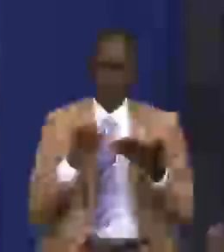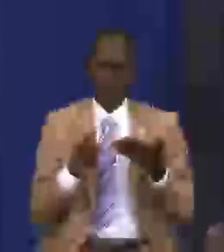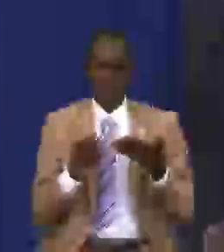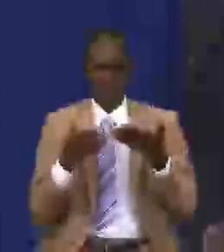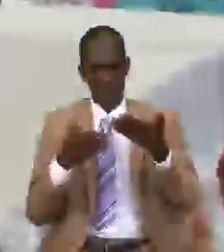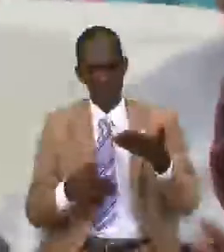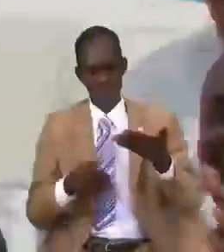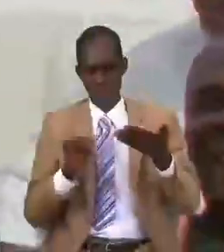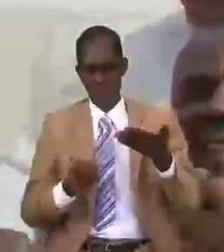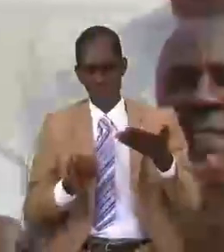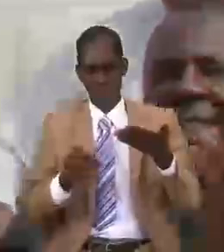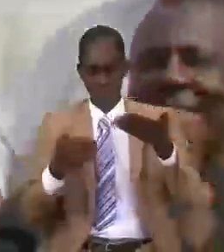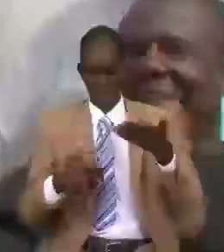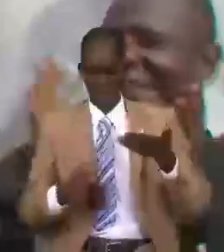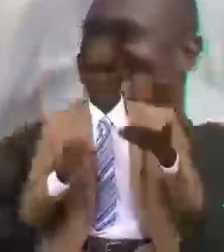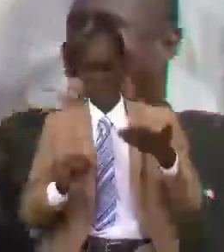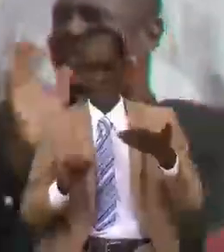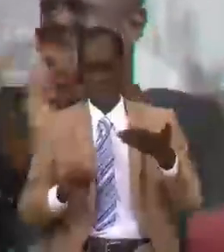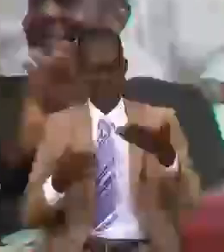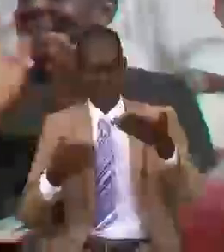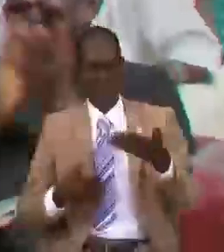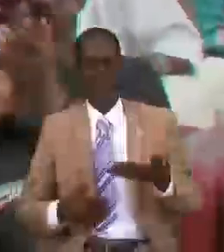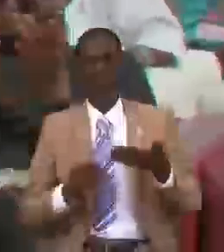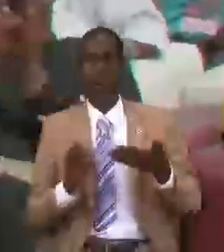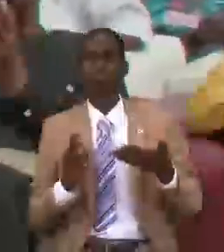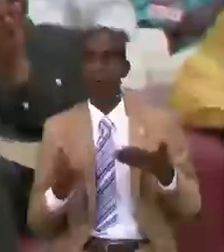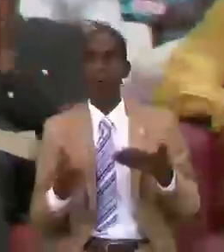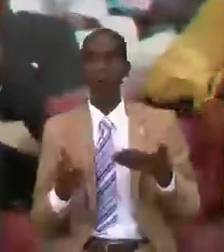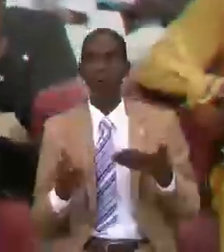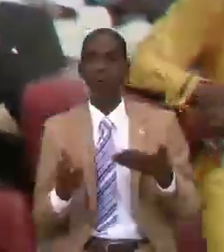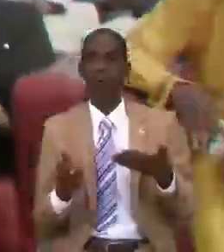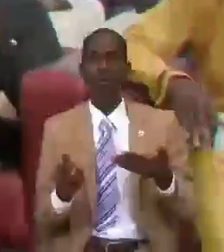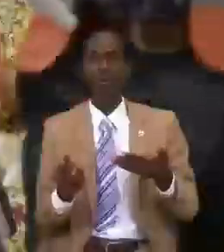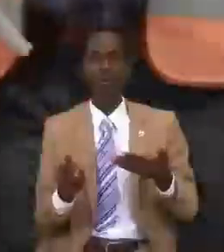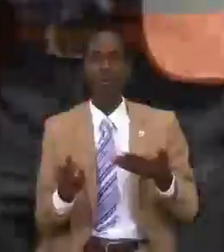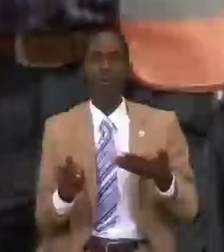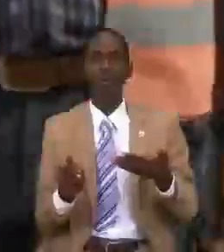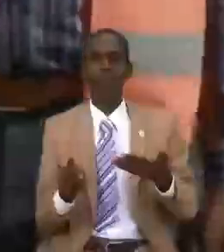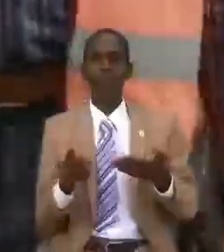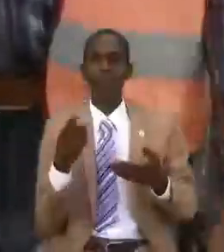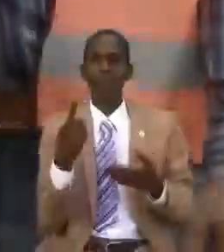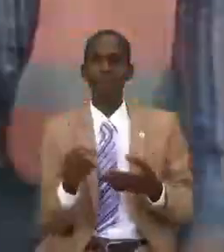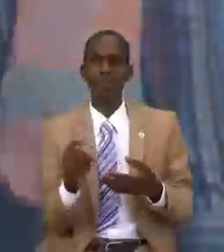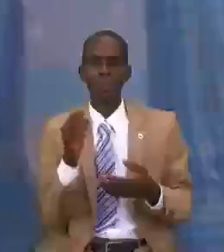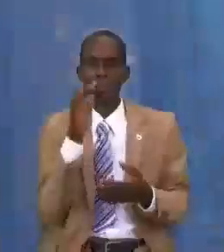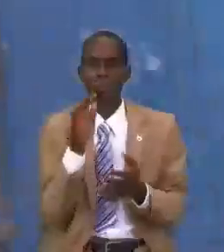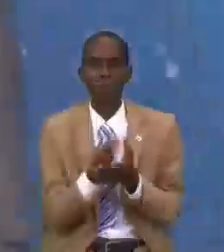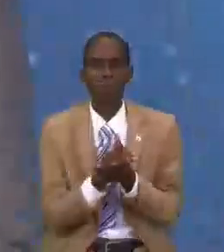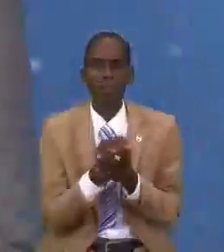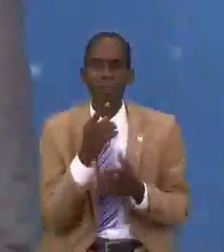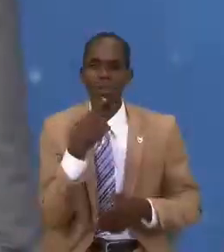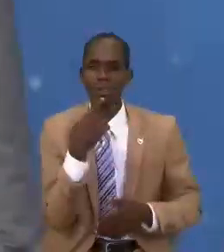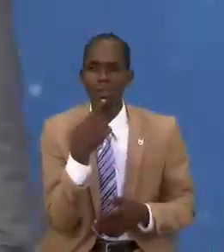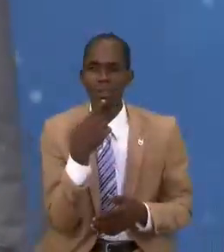all right. The wife said, the man is now well. And the reason